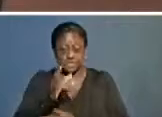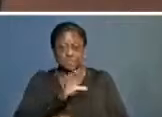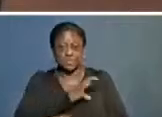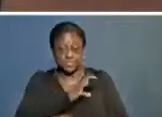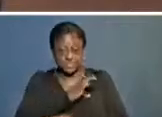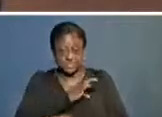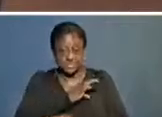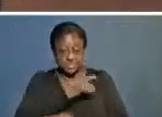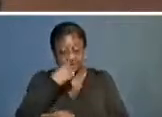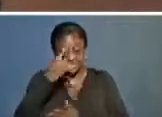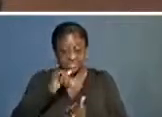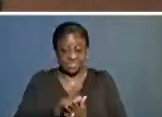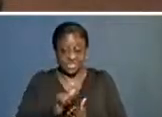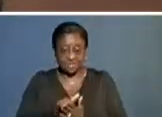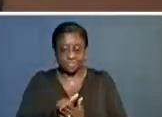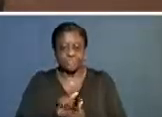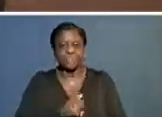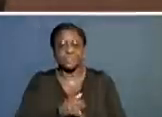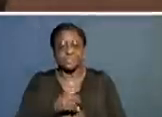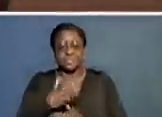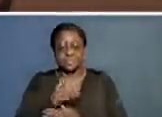was subsequently shot.